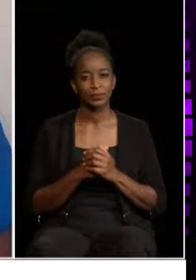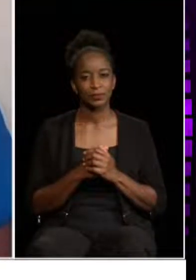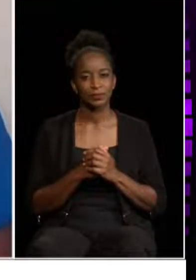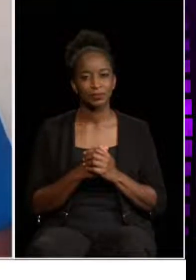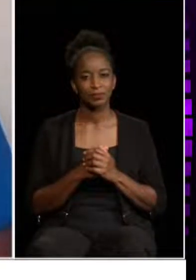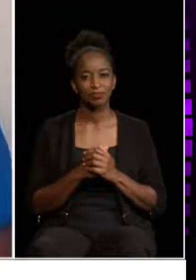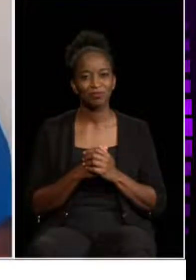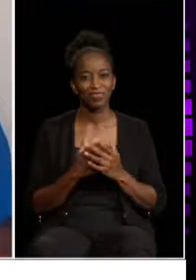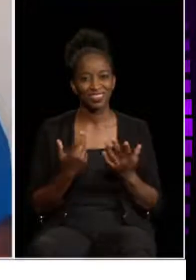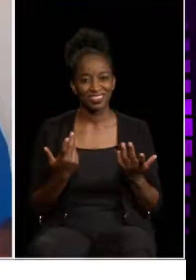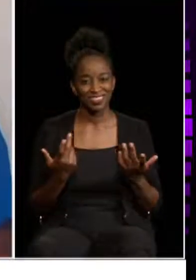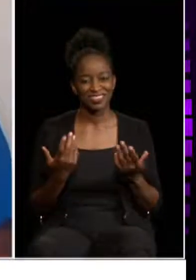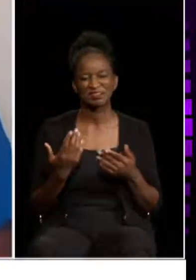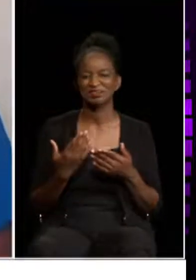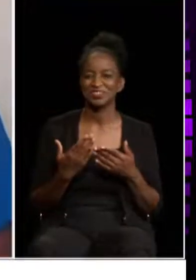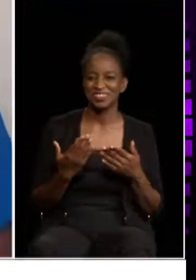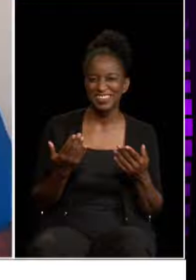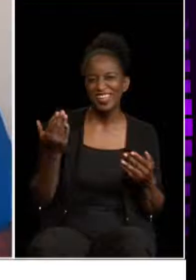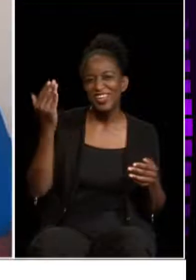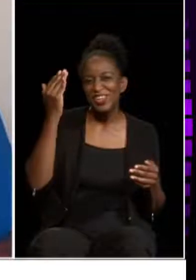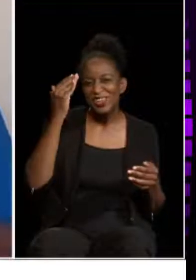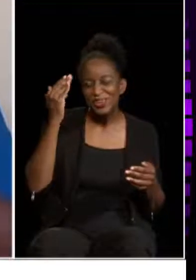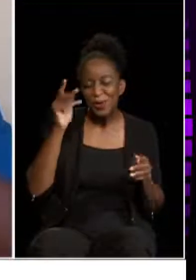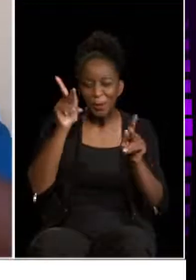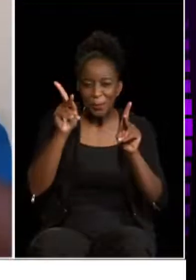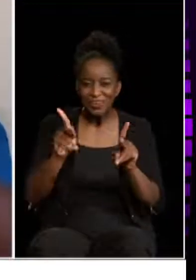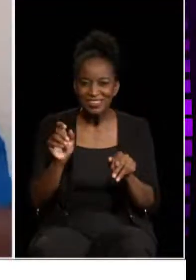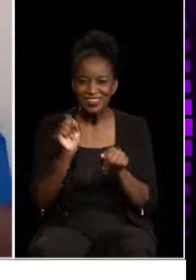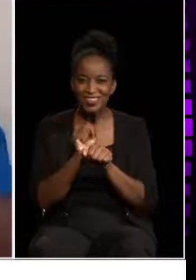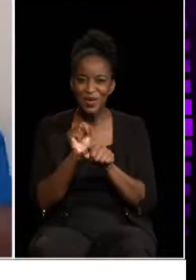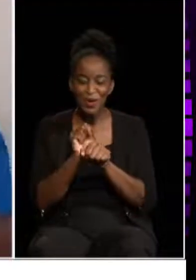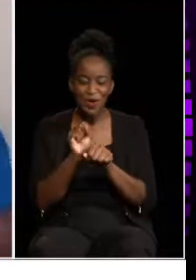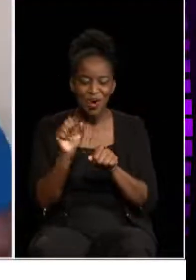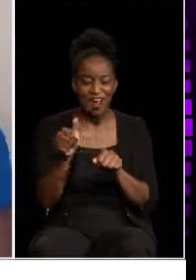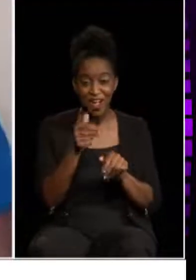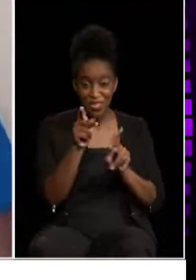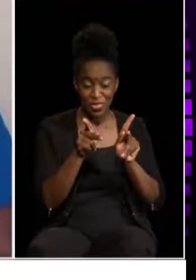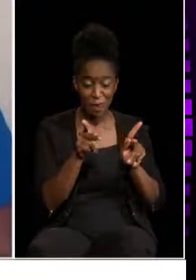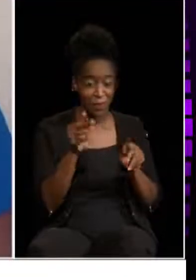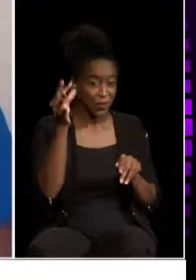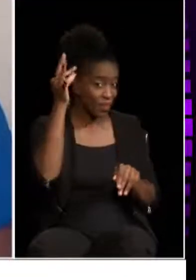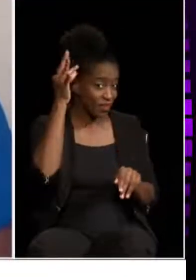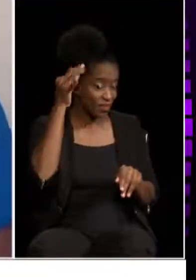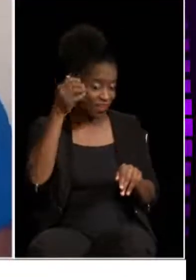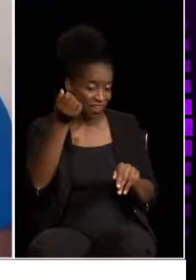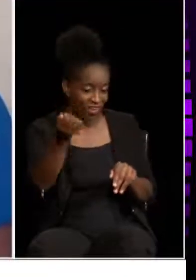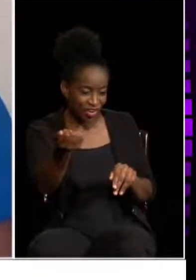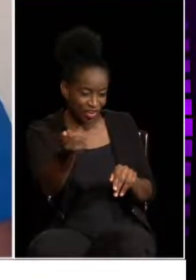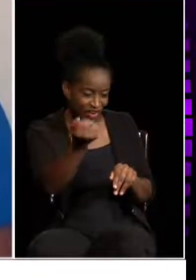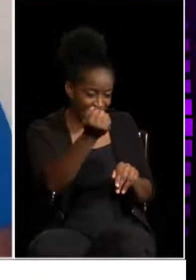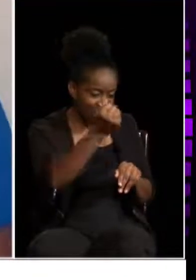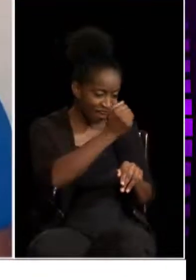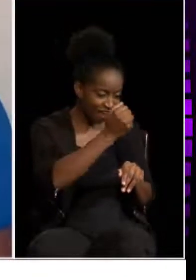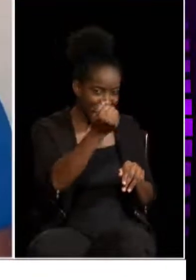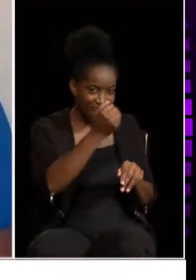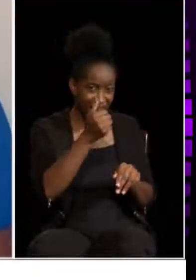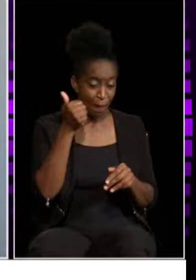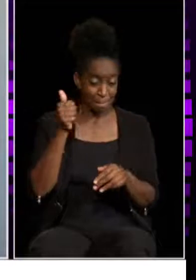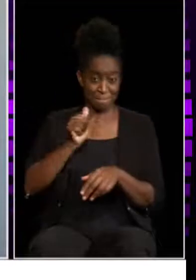ever cut their own hair. Sometimes they do. Sometimes they do. That is true. That is Yeah. true.